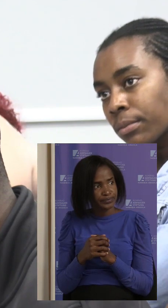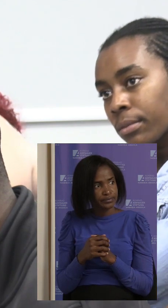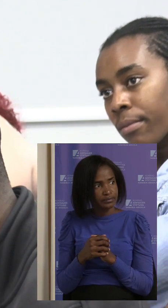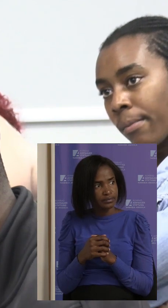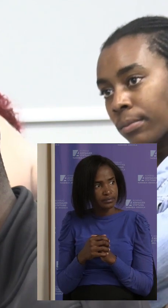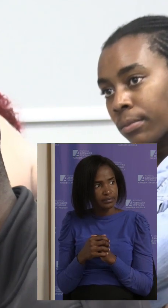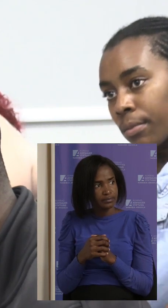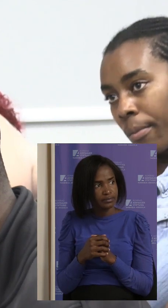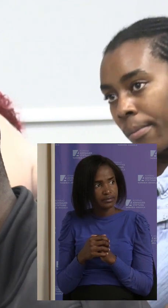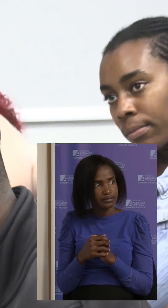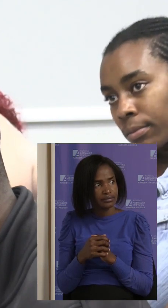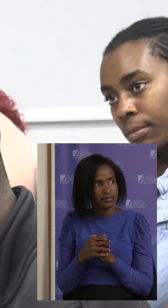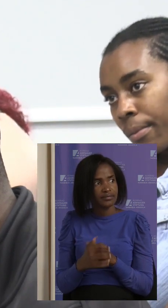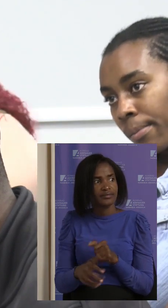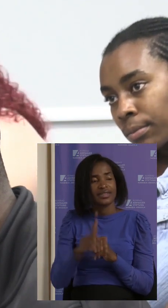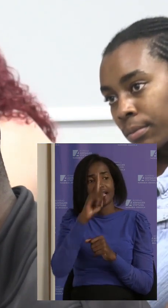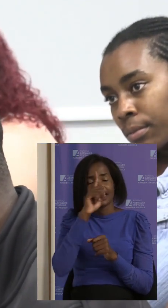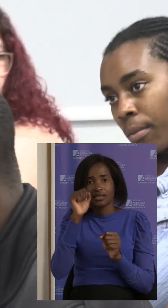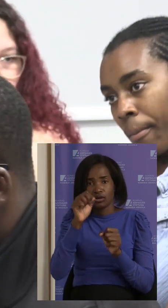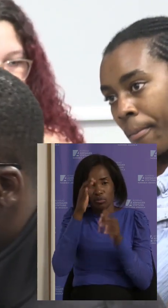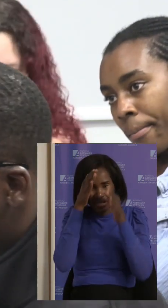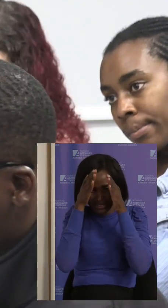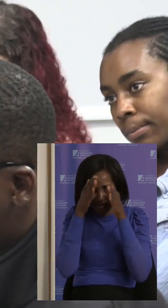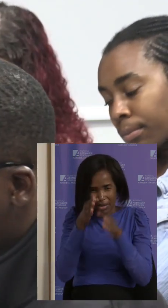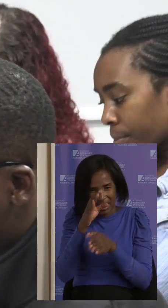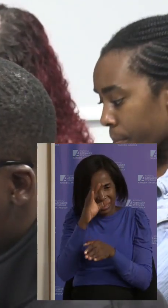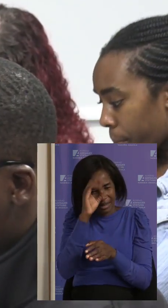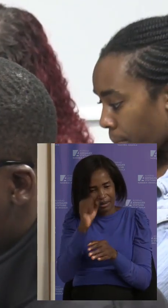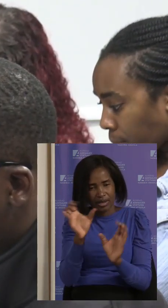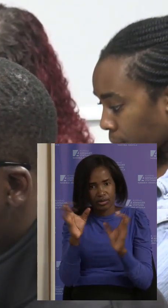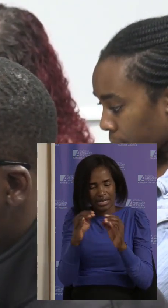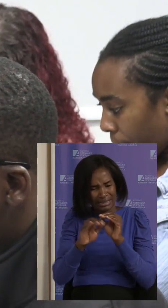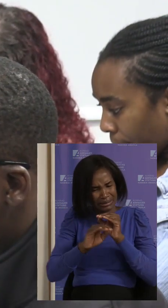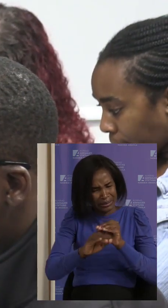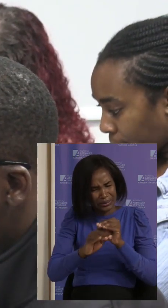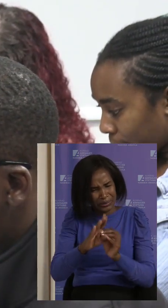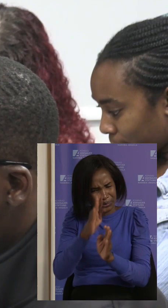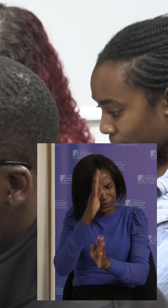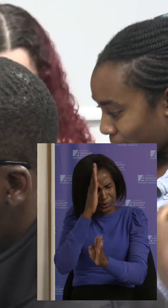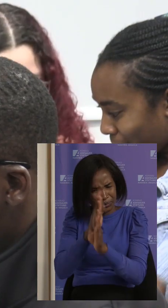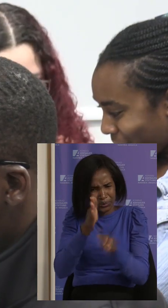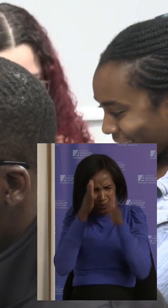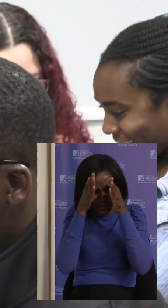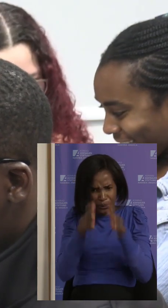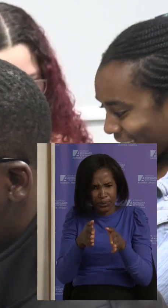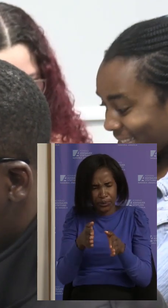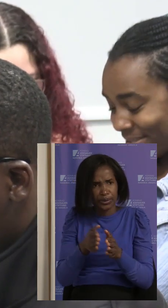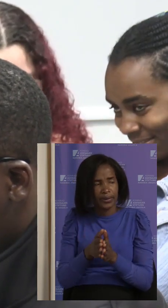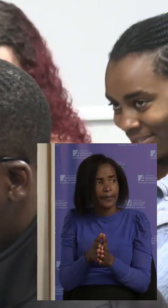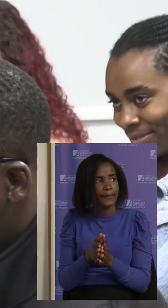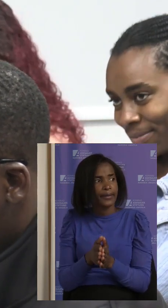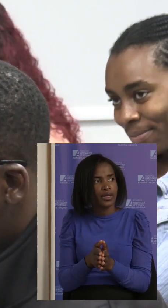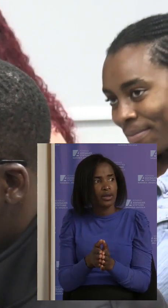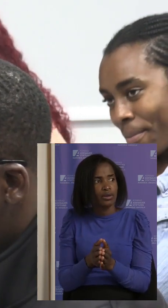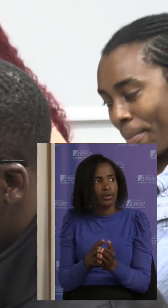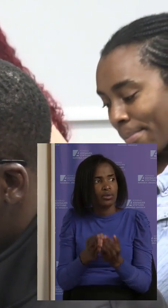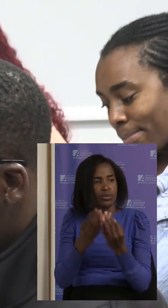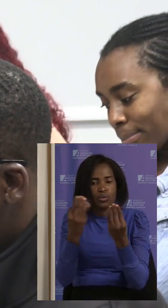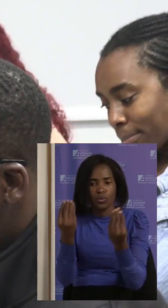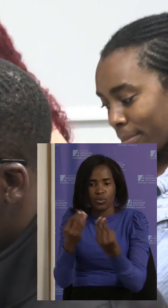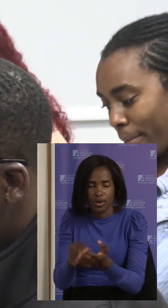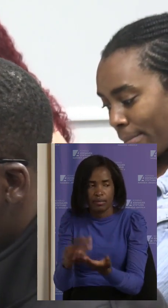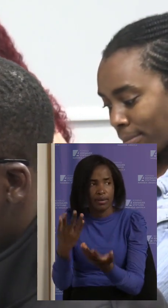You know, as a teacher, you have to focus in your class by focusing on those poor children.